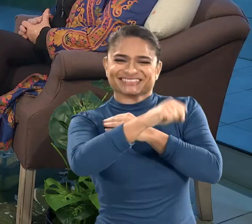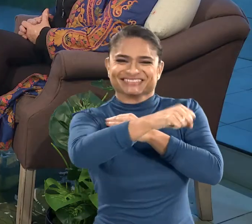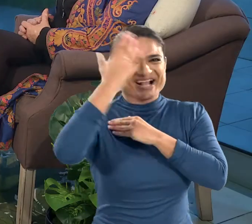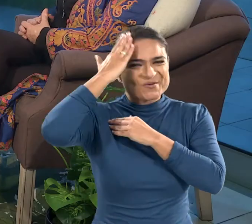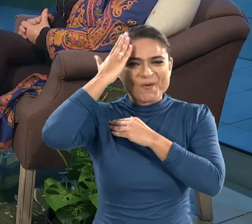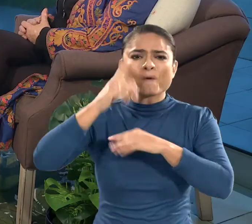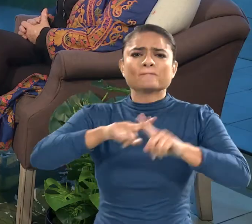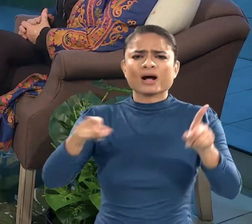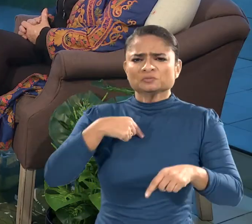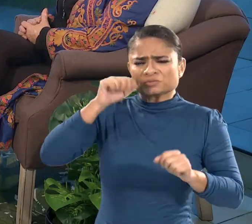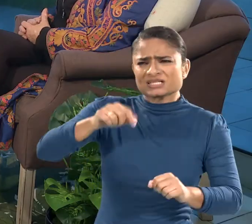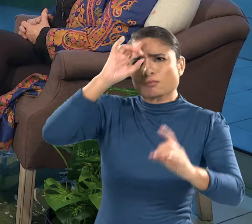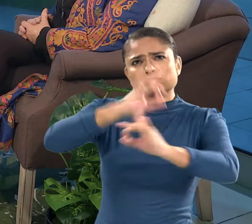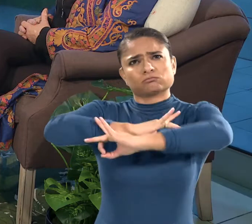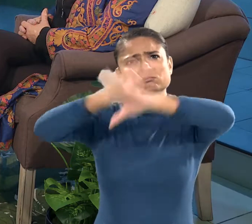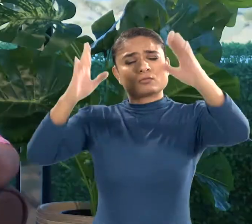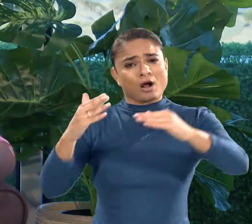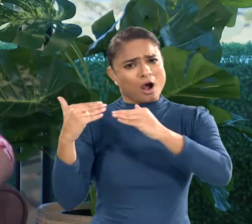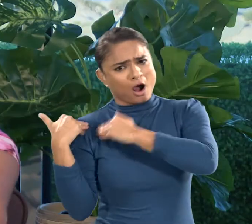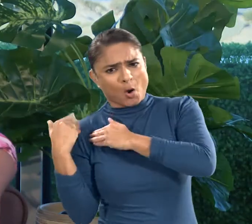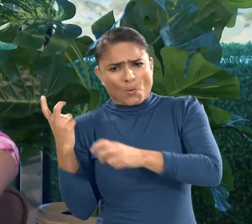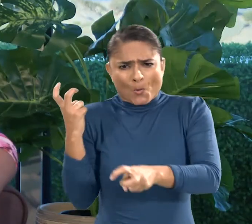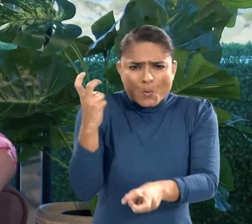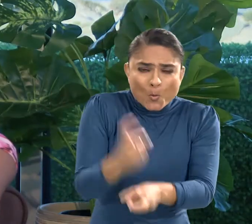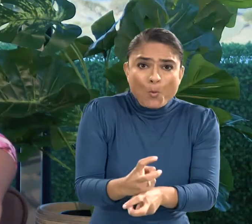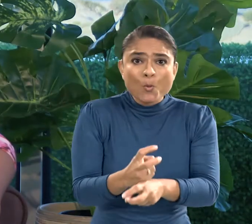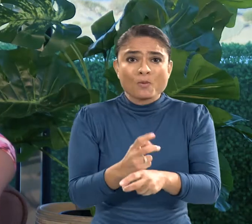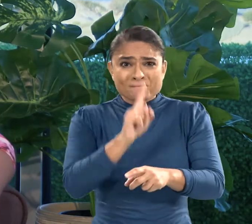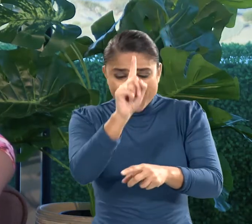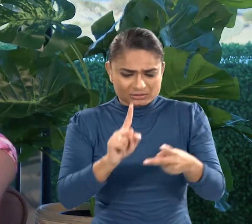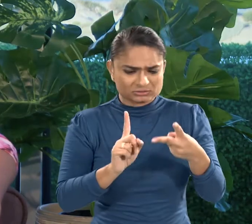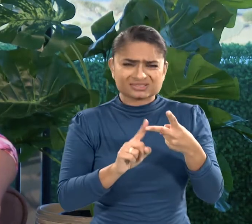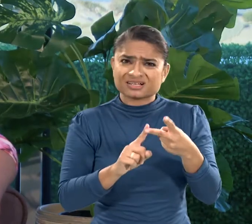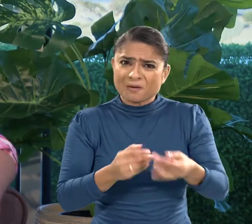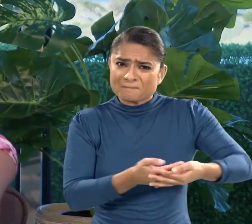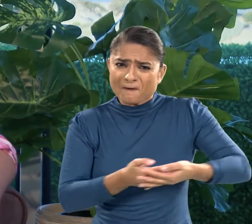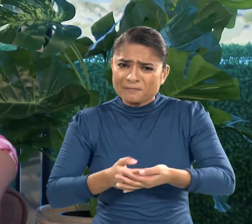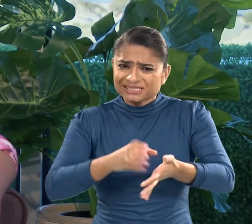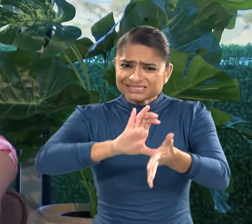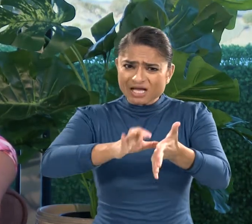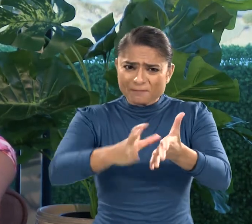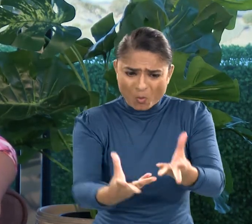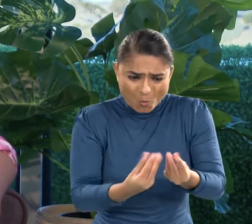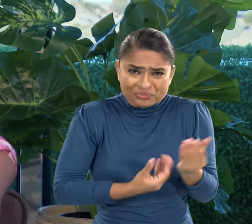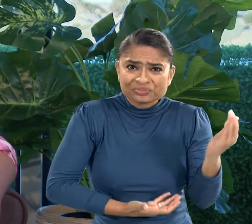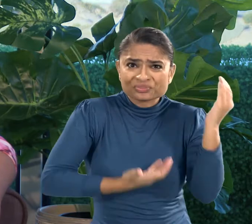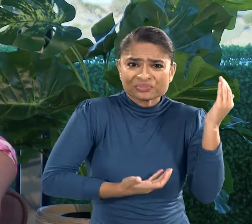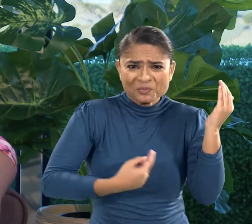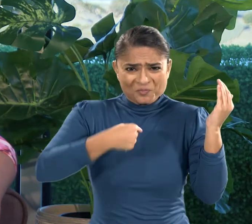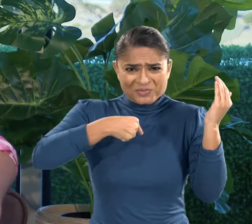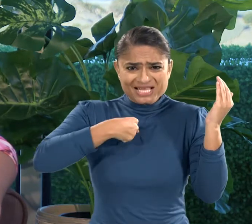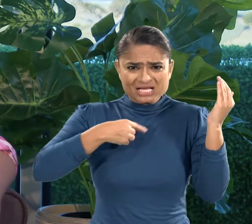kid yet, but I can only imagine that it is one of the hardest jobs. But particularly if you are a mother of a child with